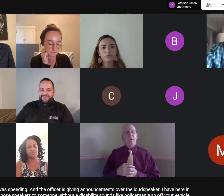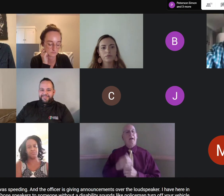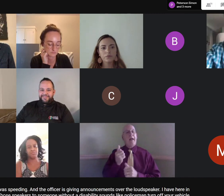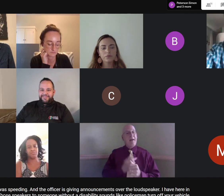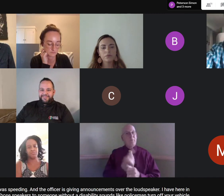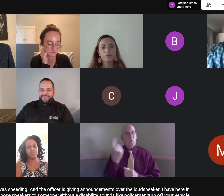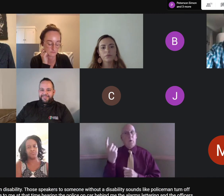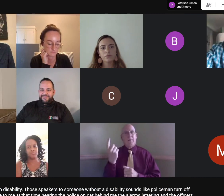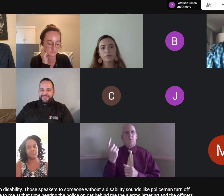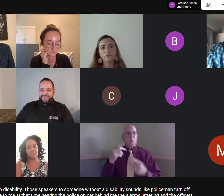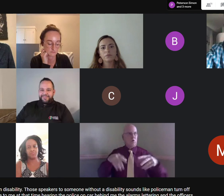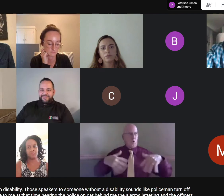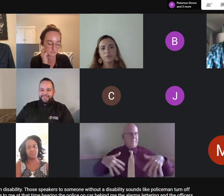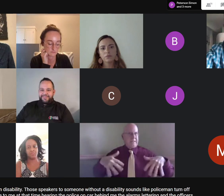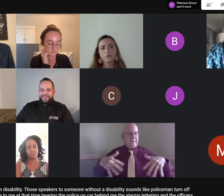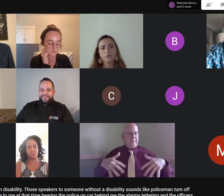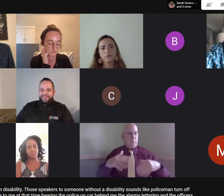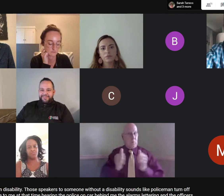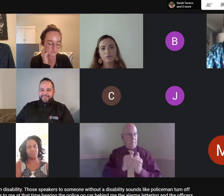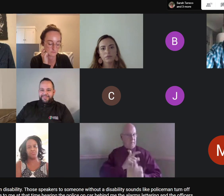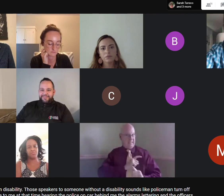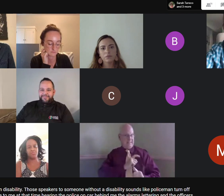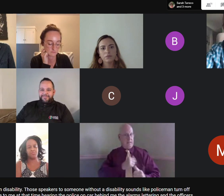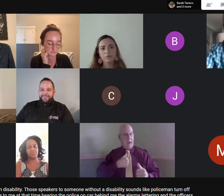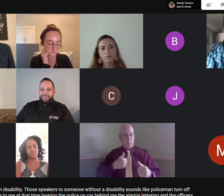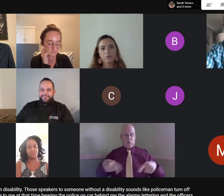was on edge. I was on edge. And so